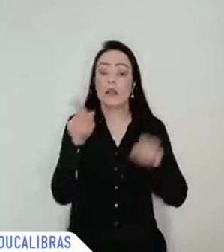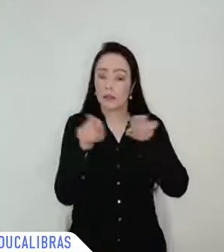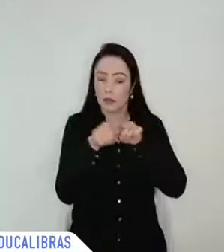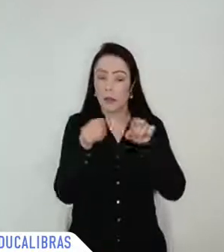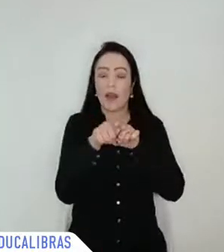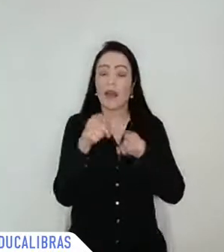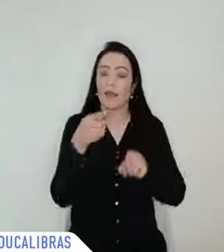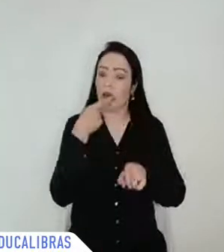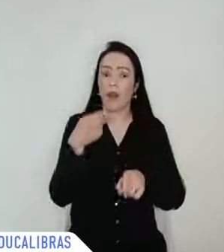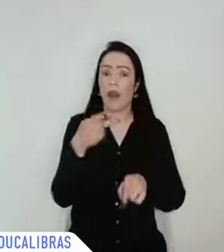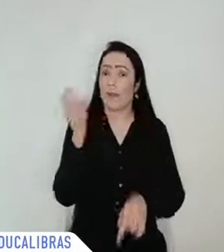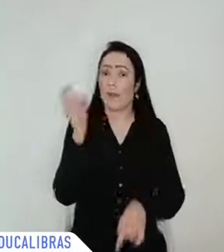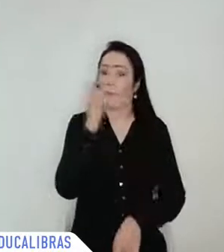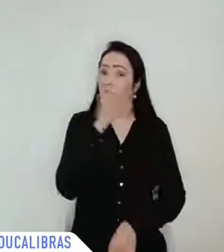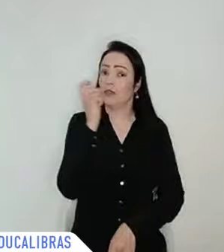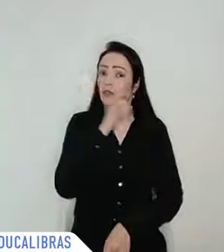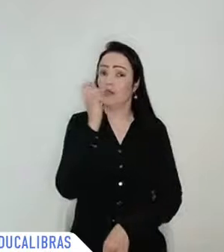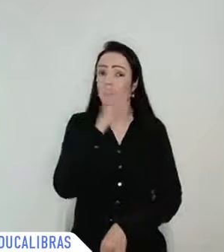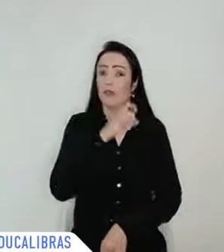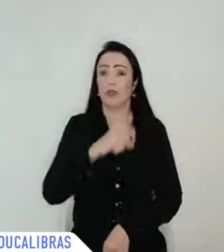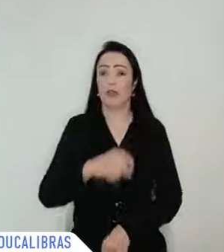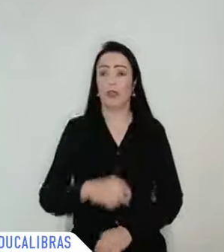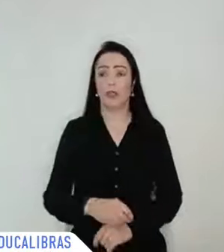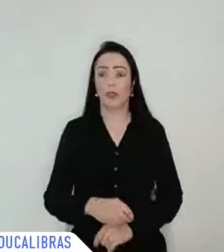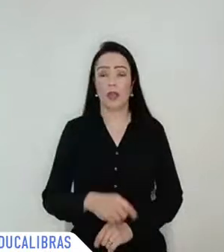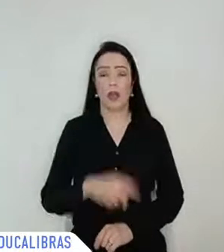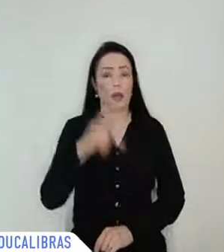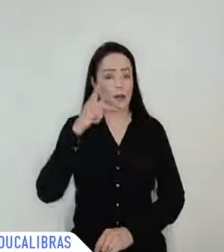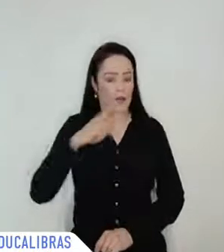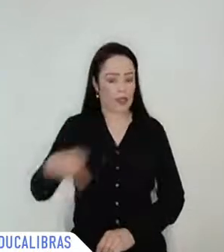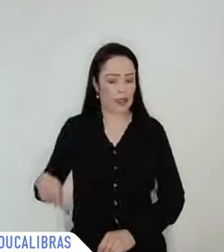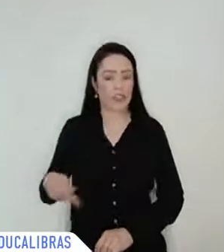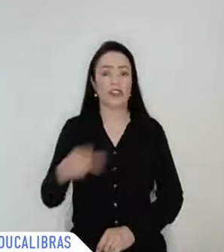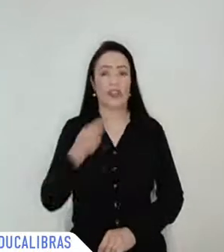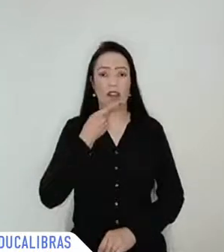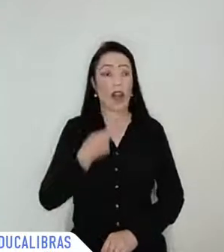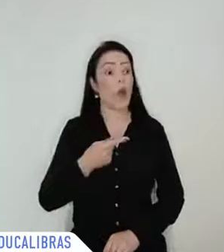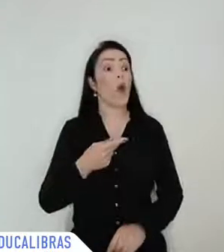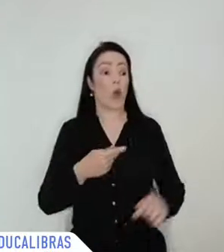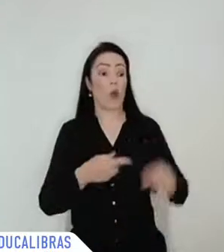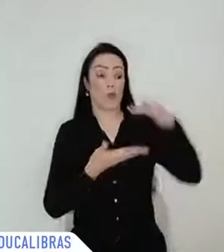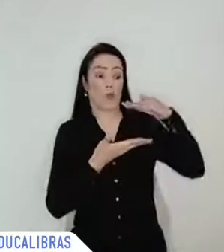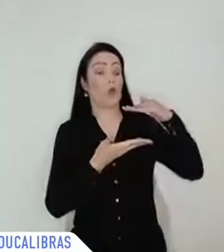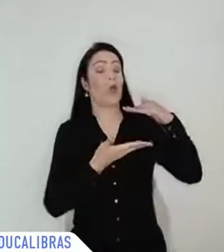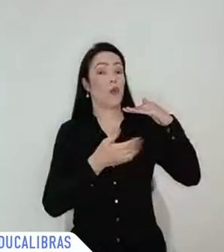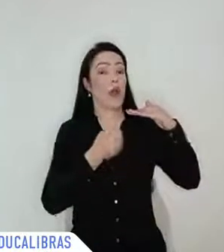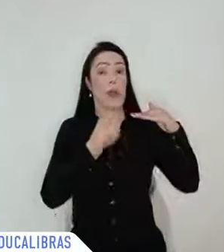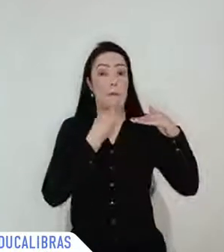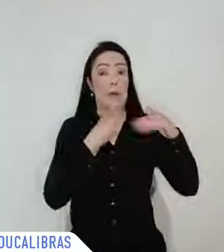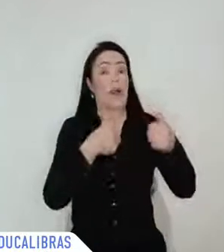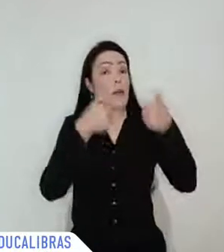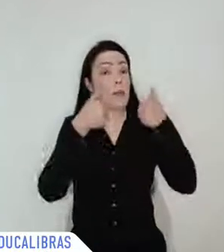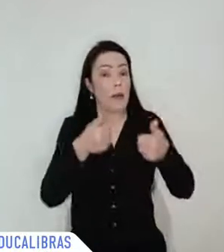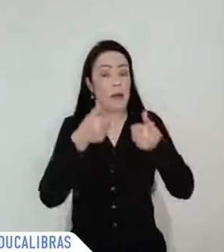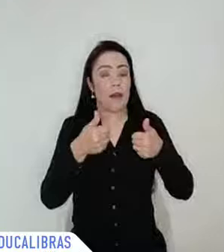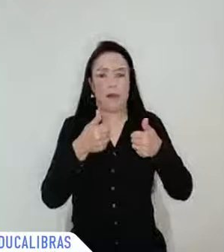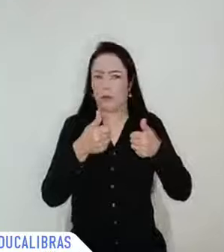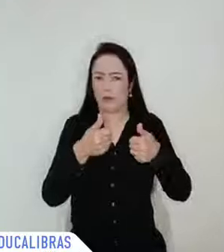and the president was censured even in Twitter due to his compulsive